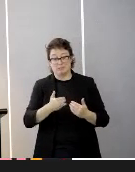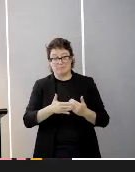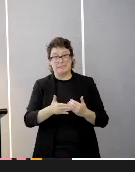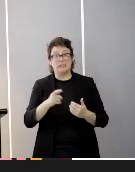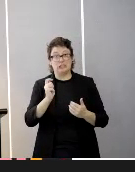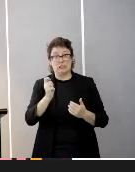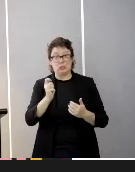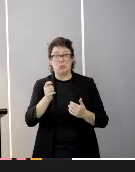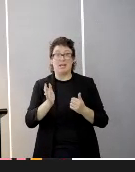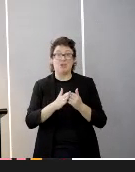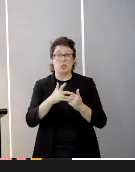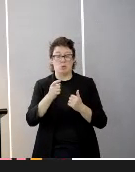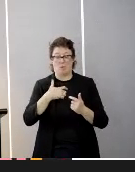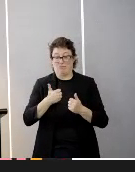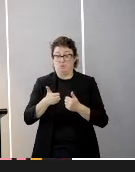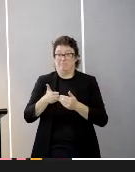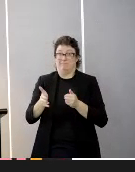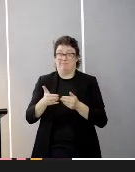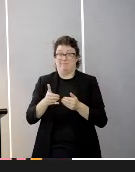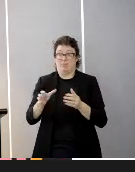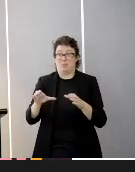and having to deal with our families.